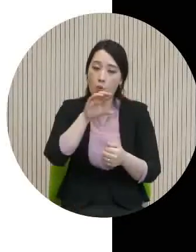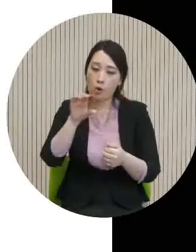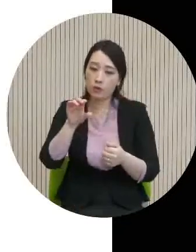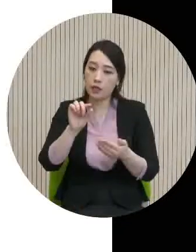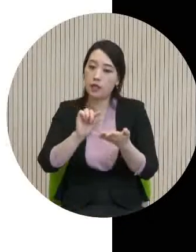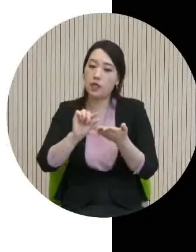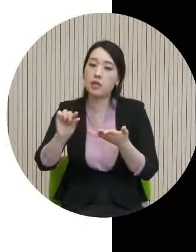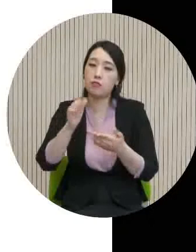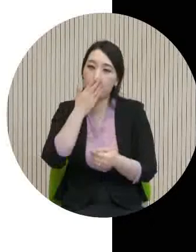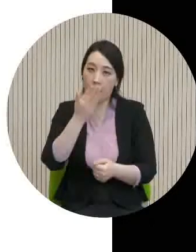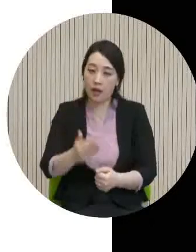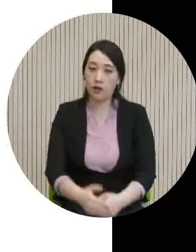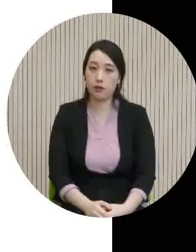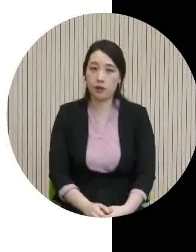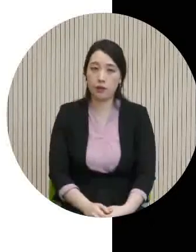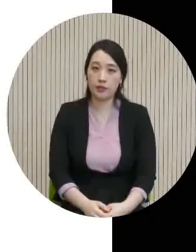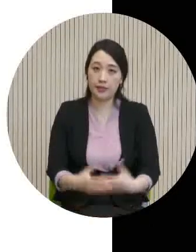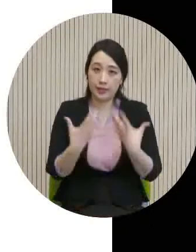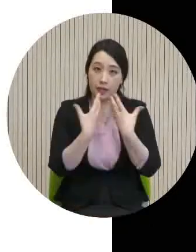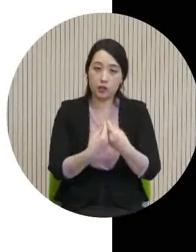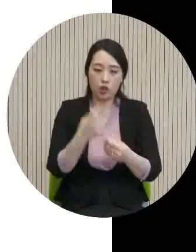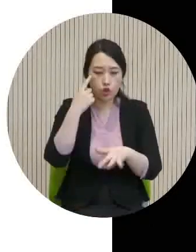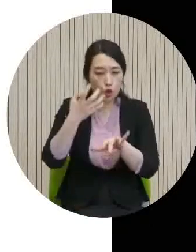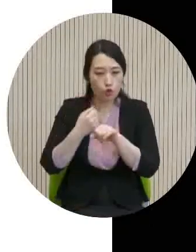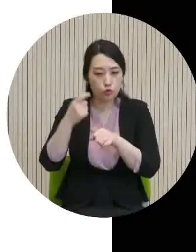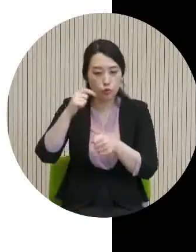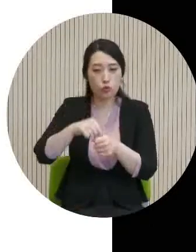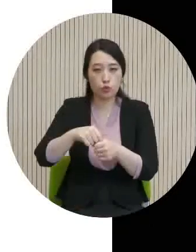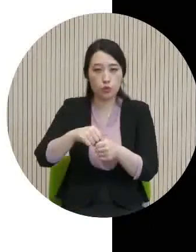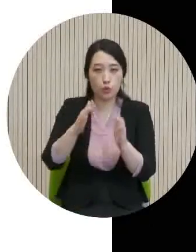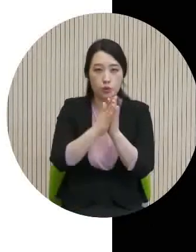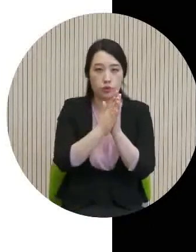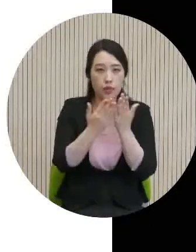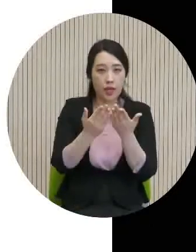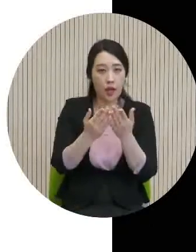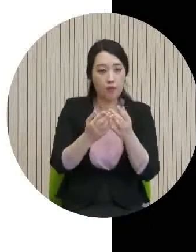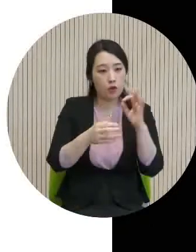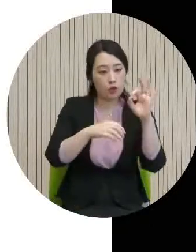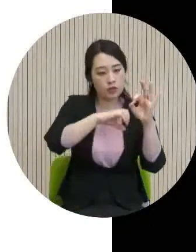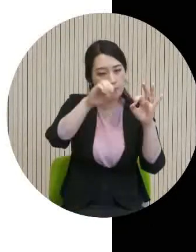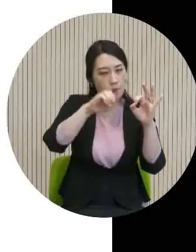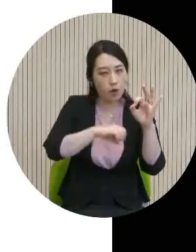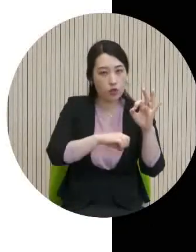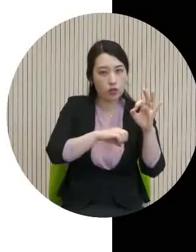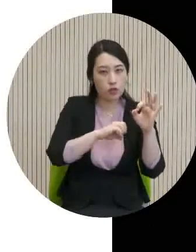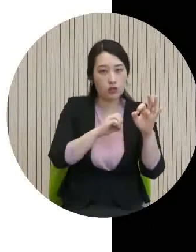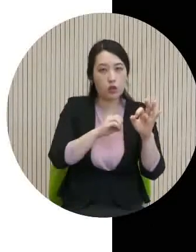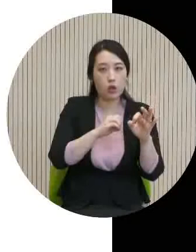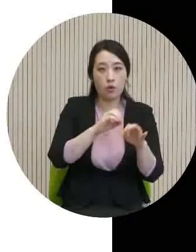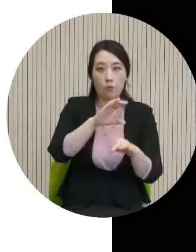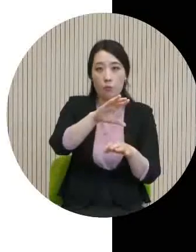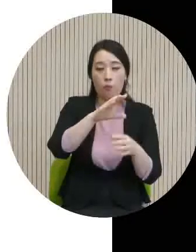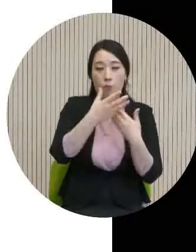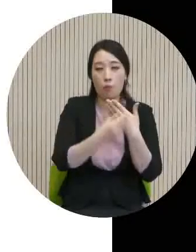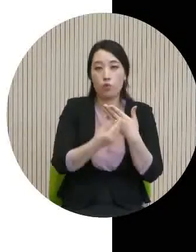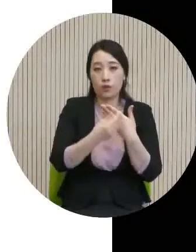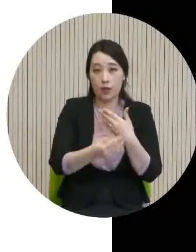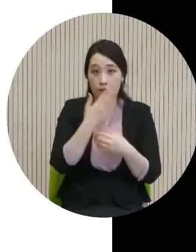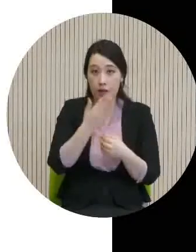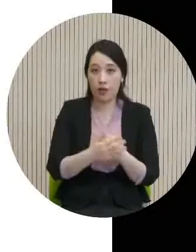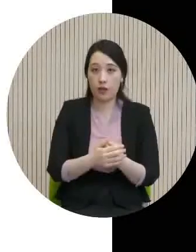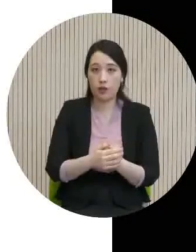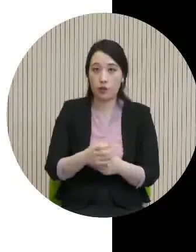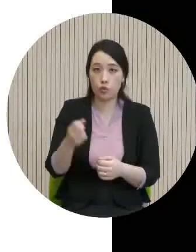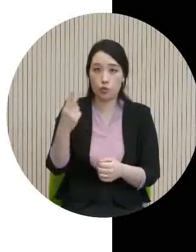for research or study purposes, to allow a library to make copies for preservation or replacement purposes,